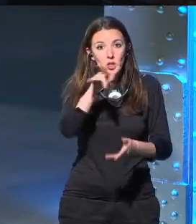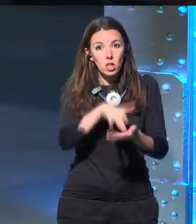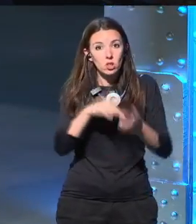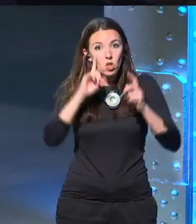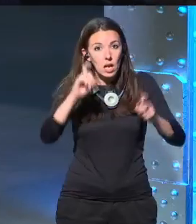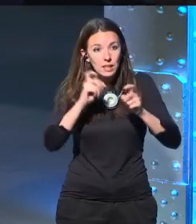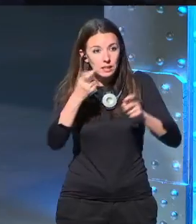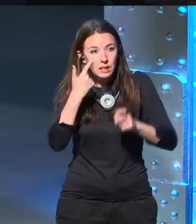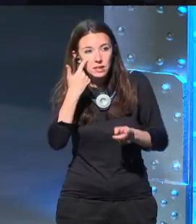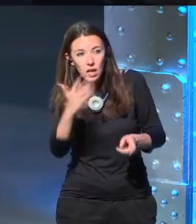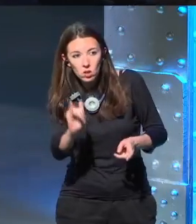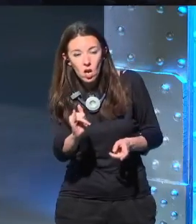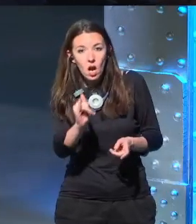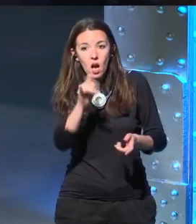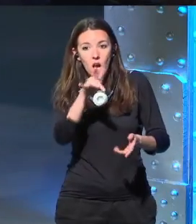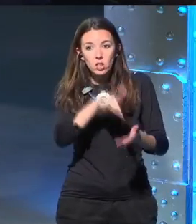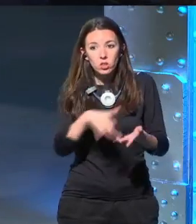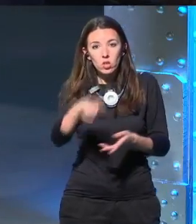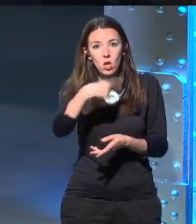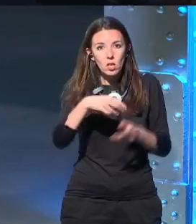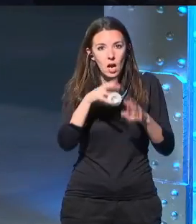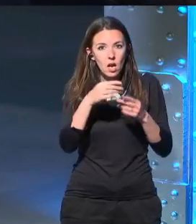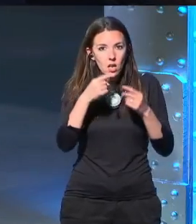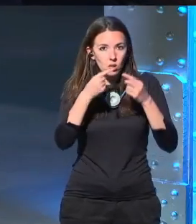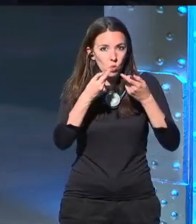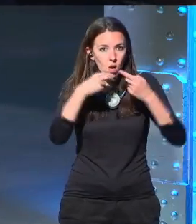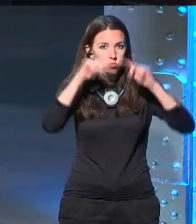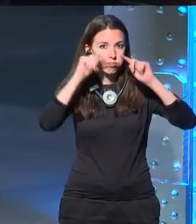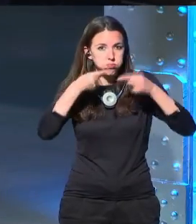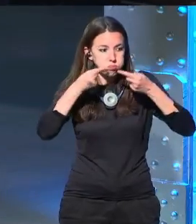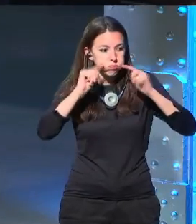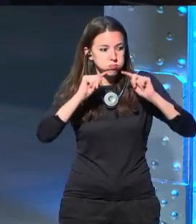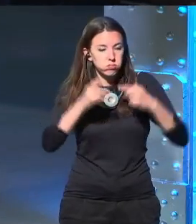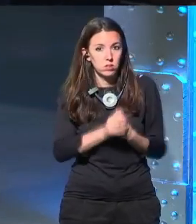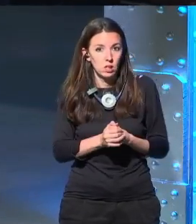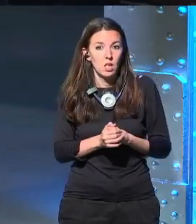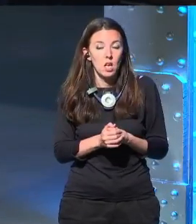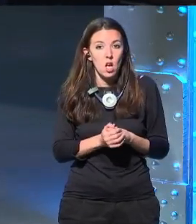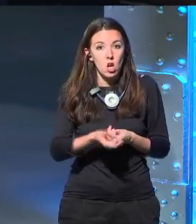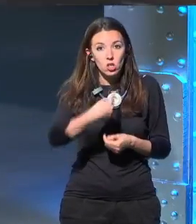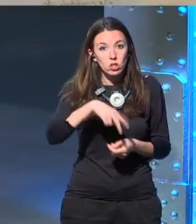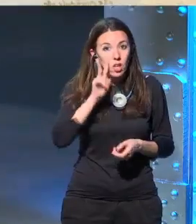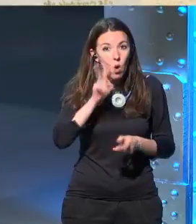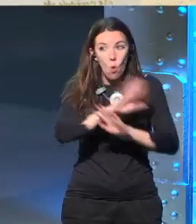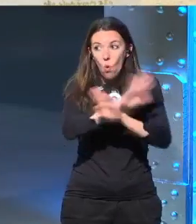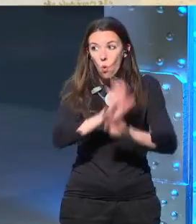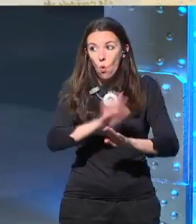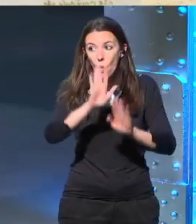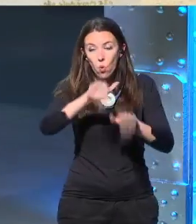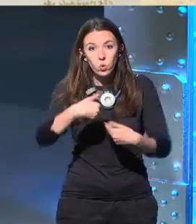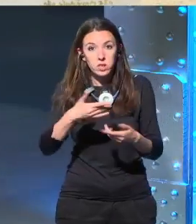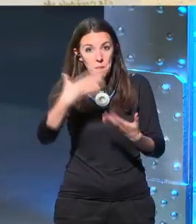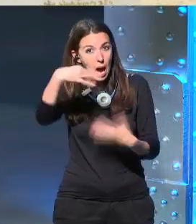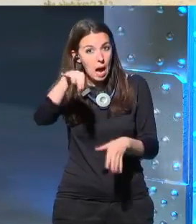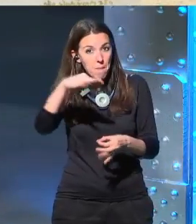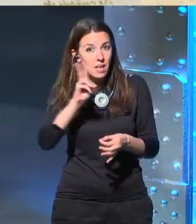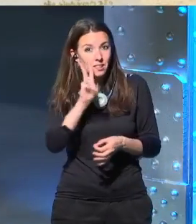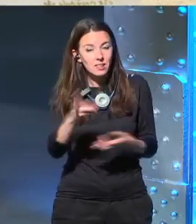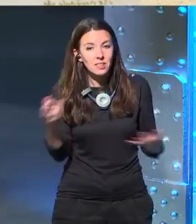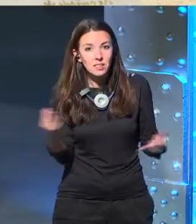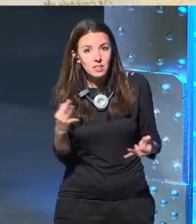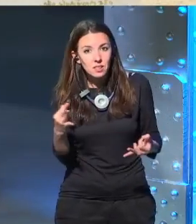and try it. But as he's doing all of that, on the very last page, if you see faintly at the top, he's starting